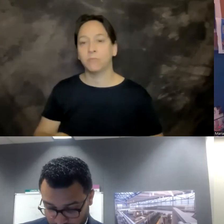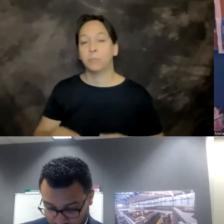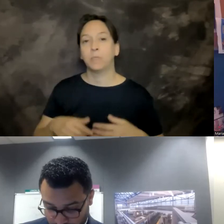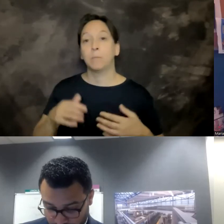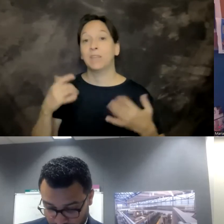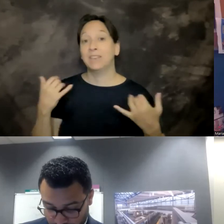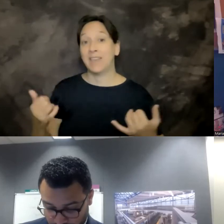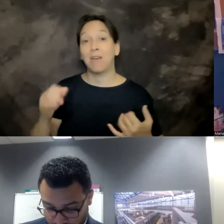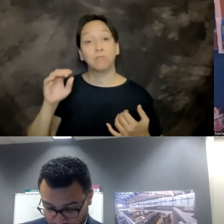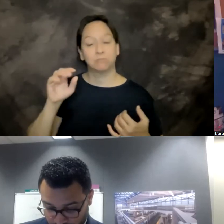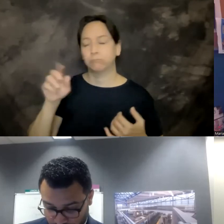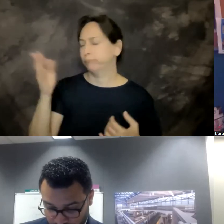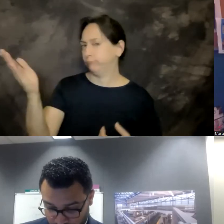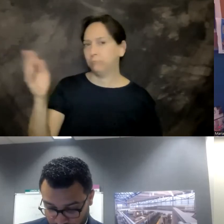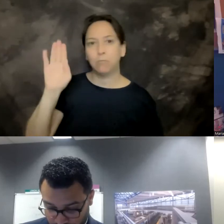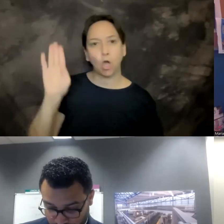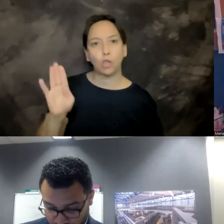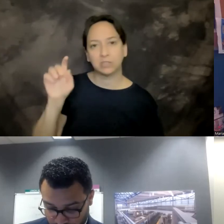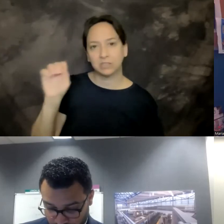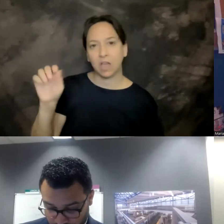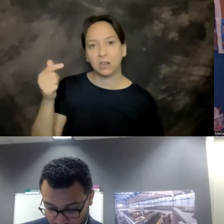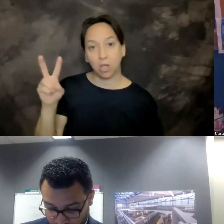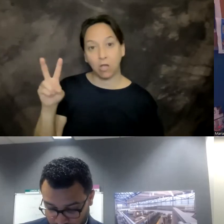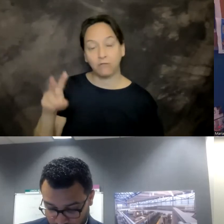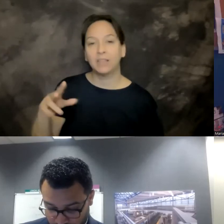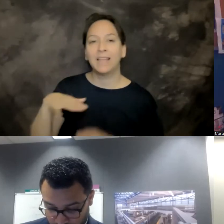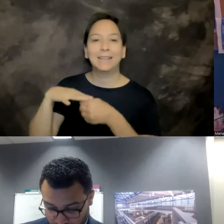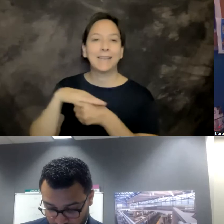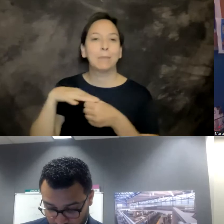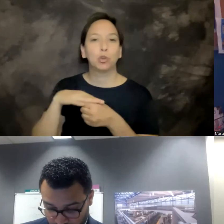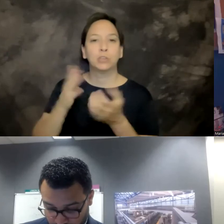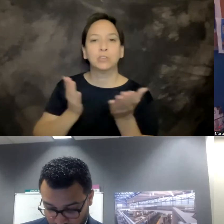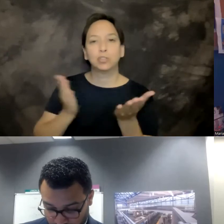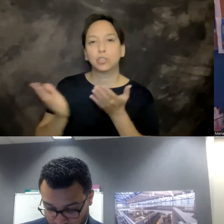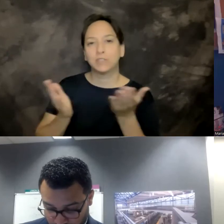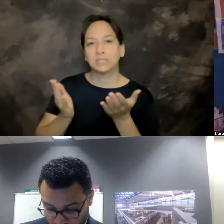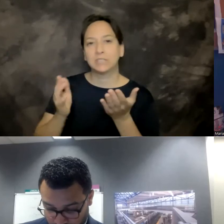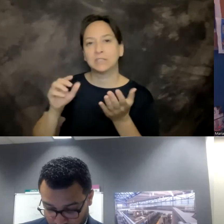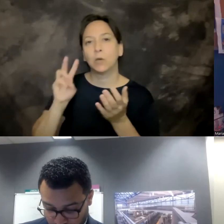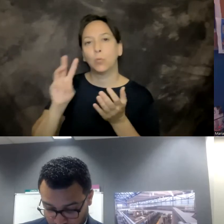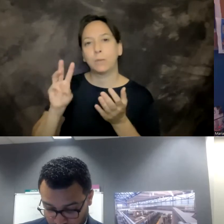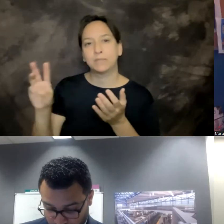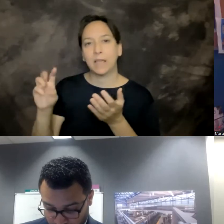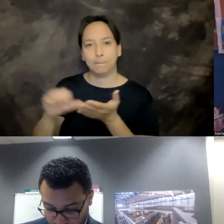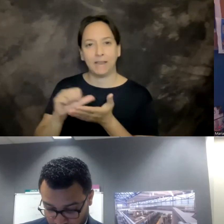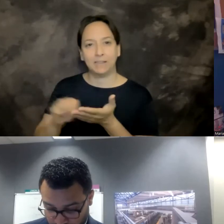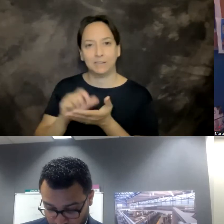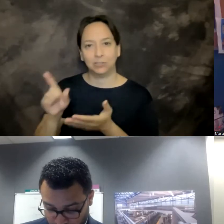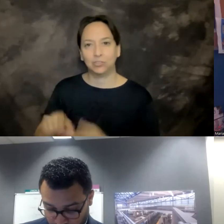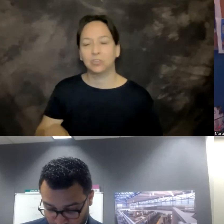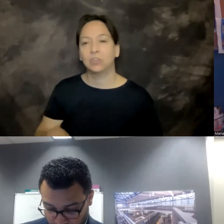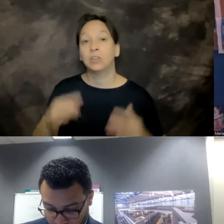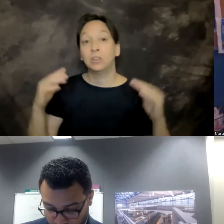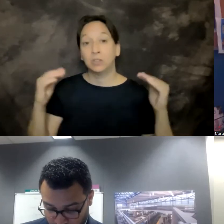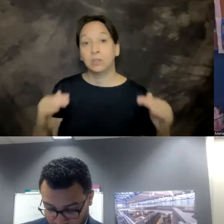on boston.gov on the neighborhood services page. What we also will be doing is, sorry, Chief, we'll also